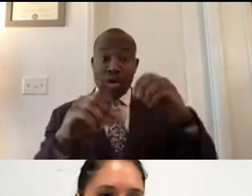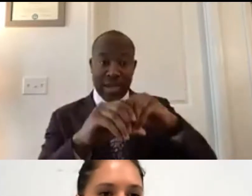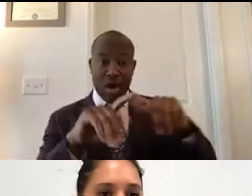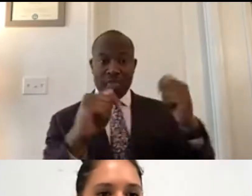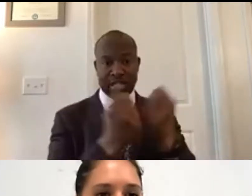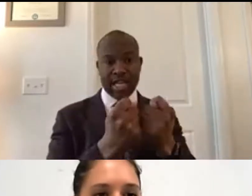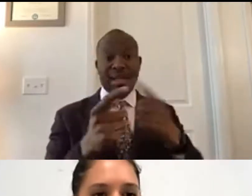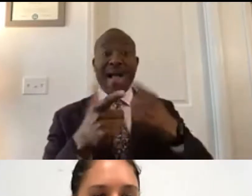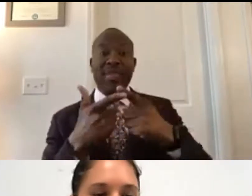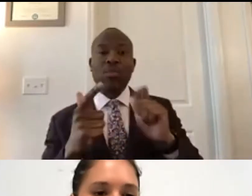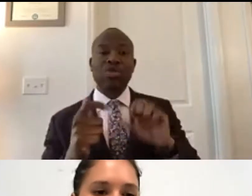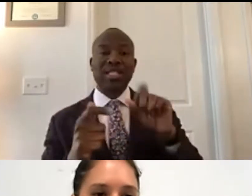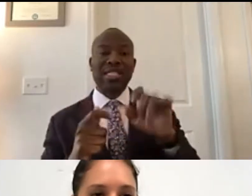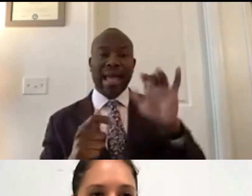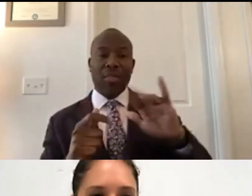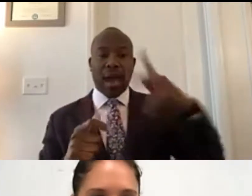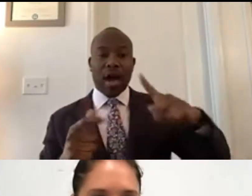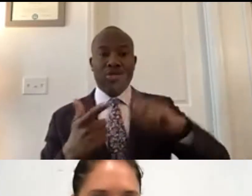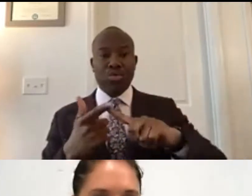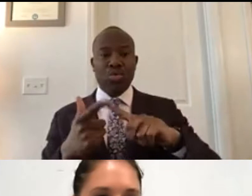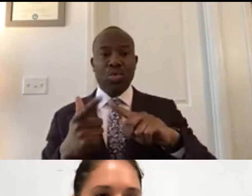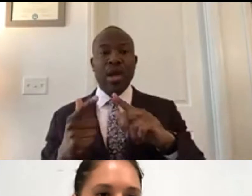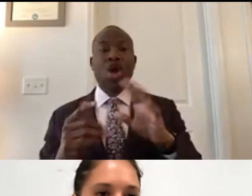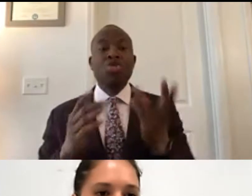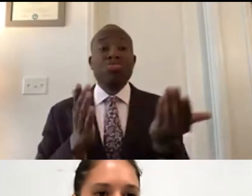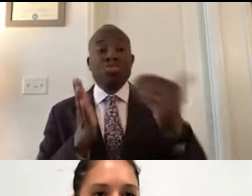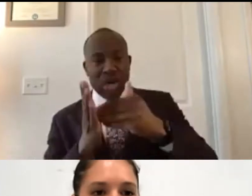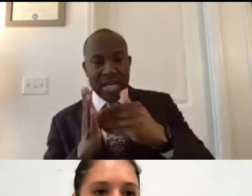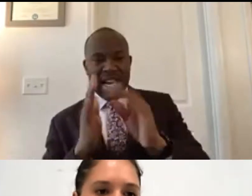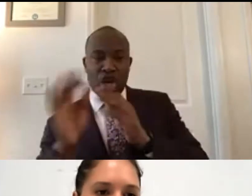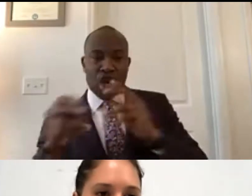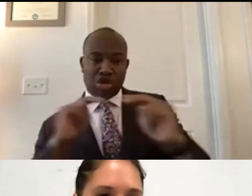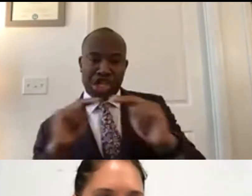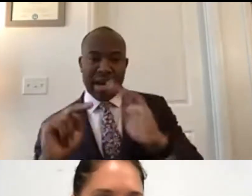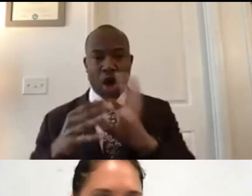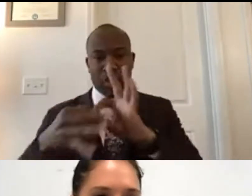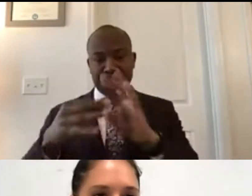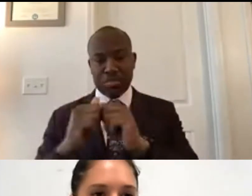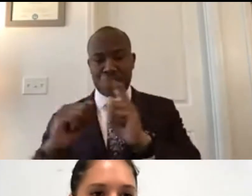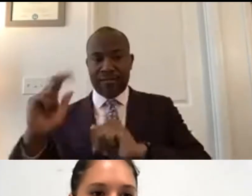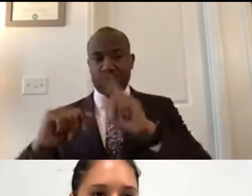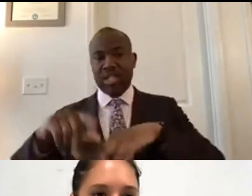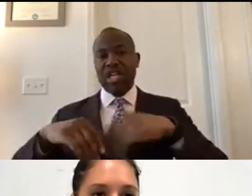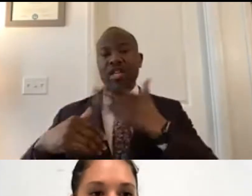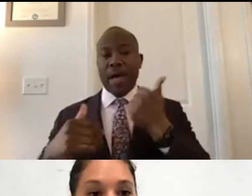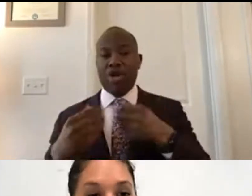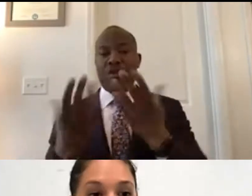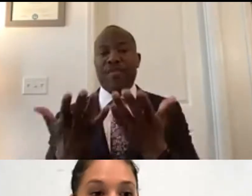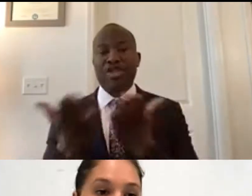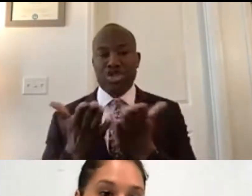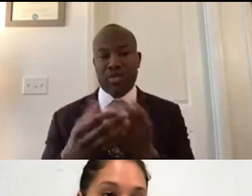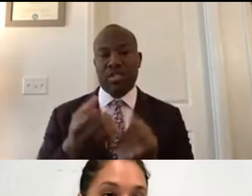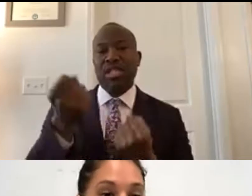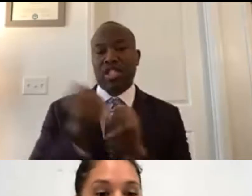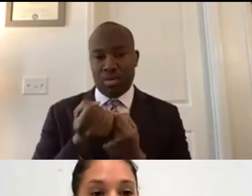that working together as a team. And so we will scale that up to the renegotiating of our relationship